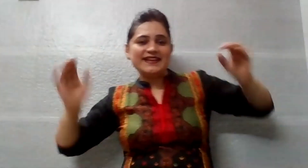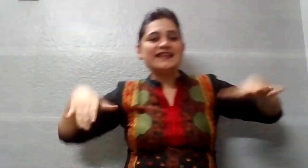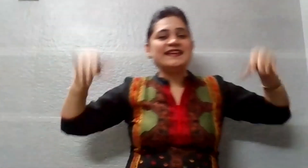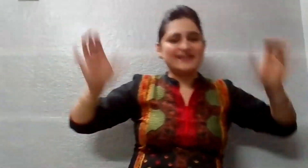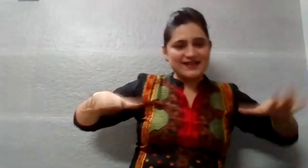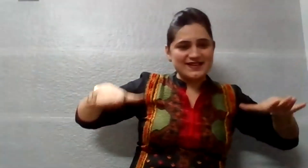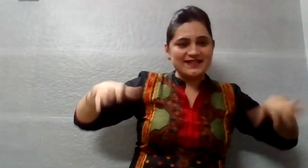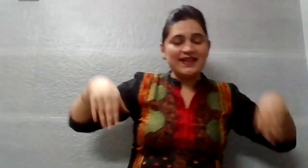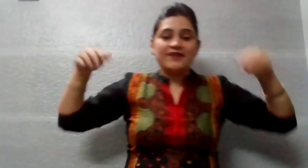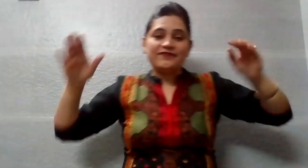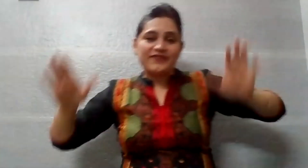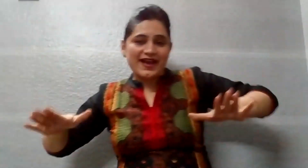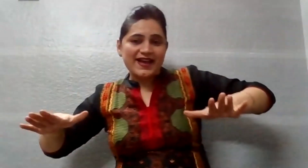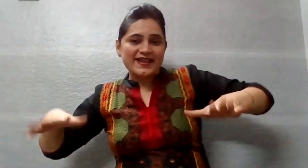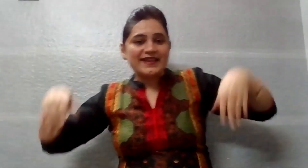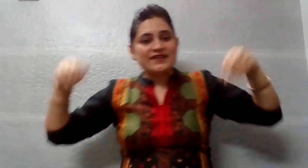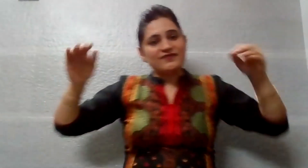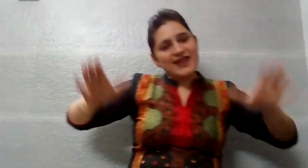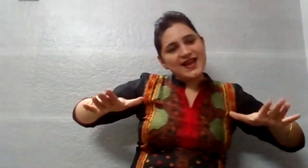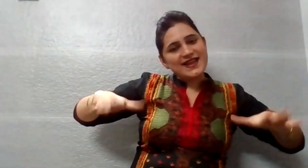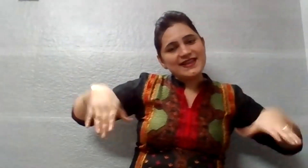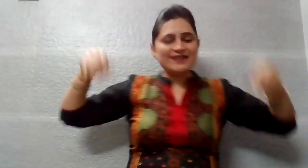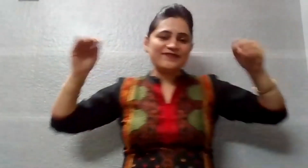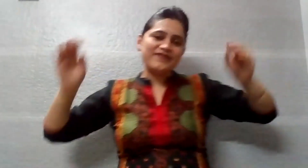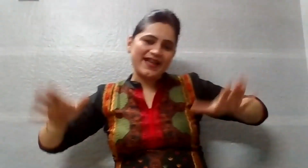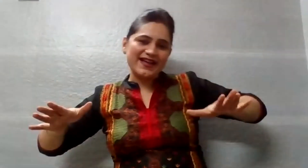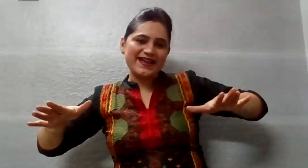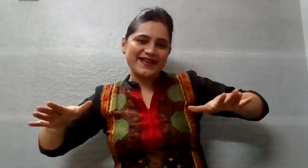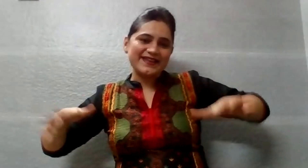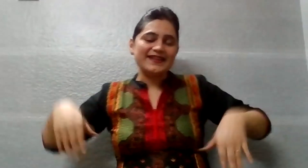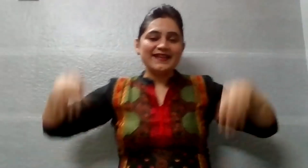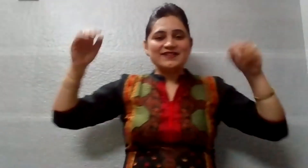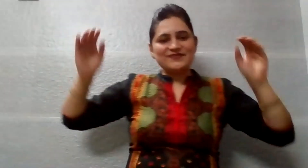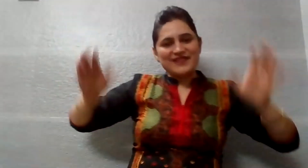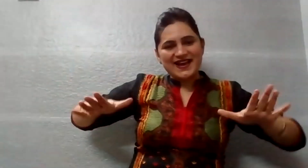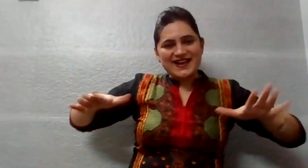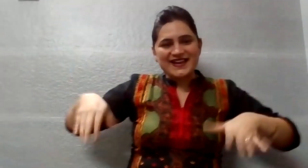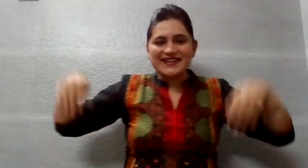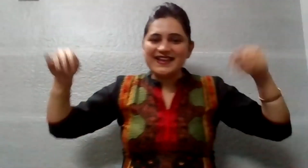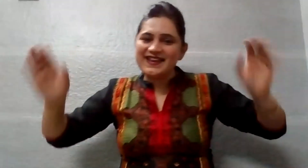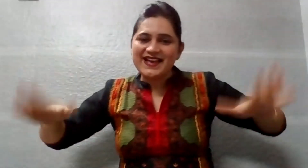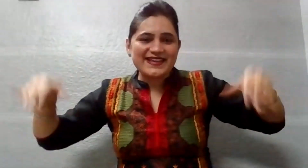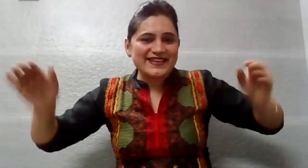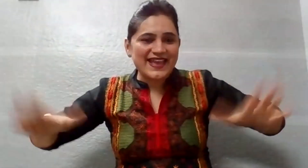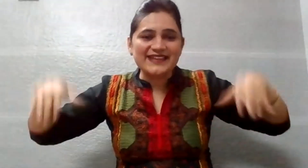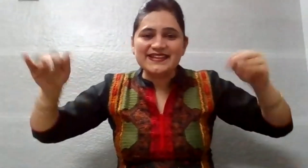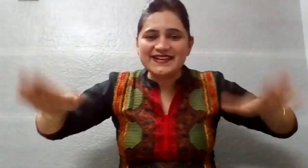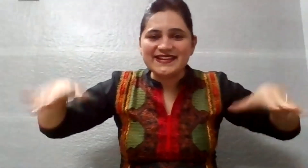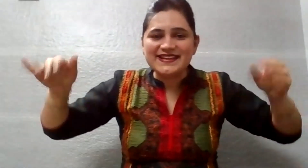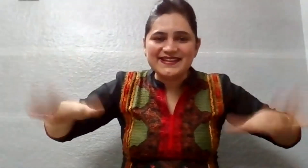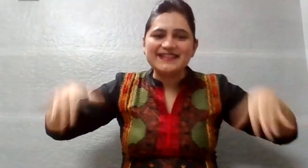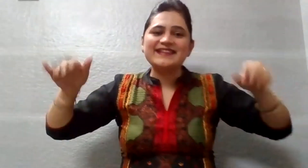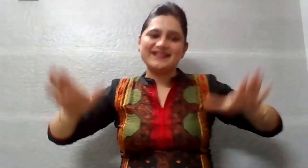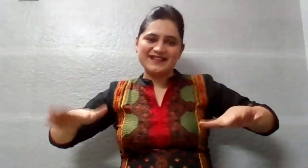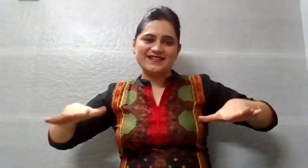eagle. Fly, fly, fly, fly like an